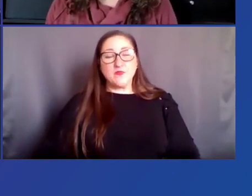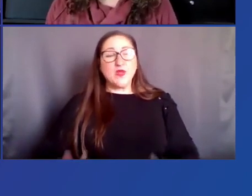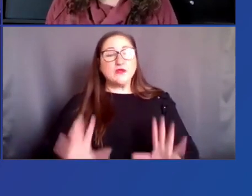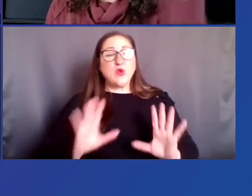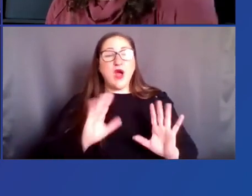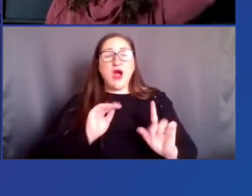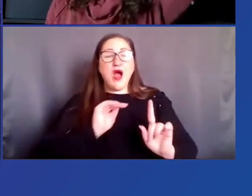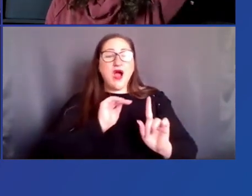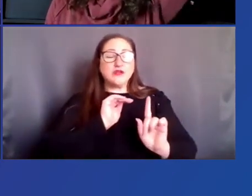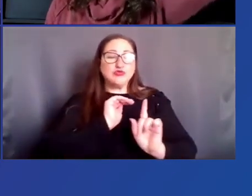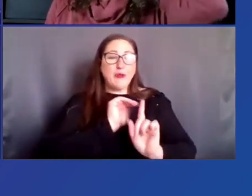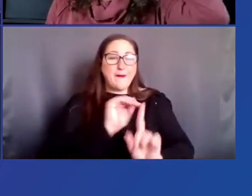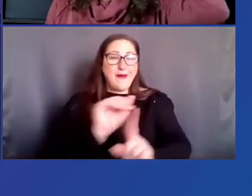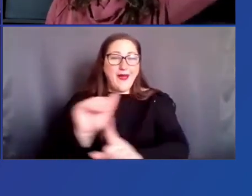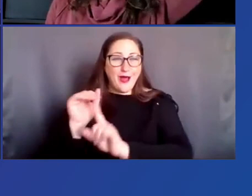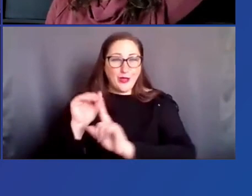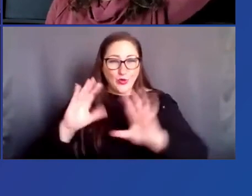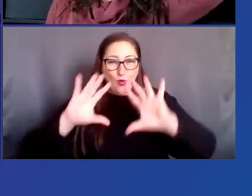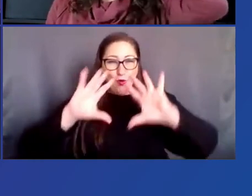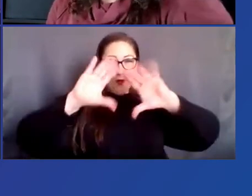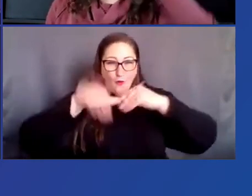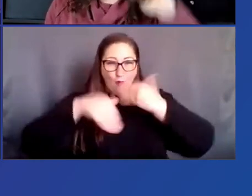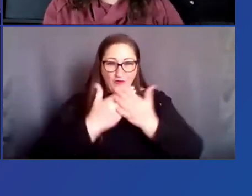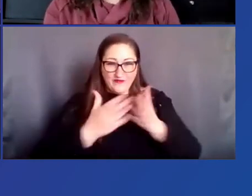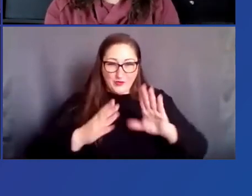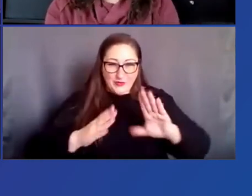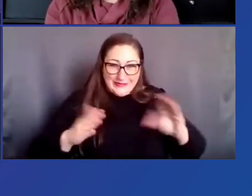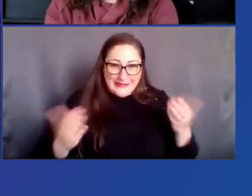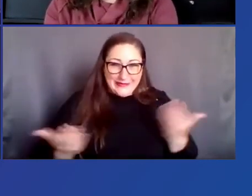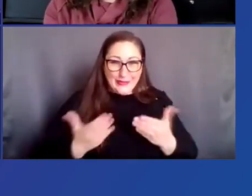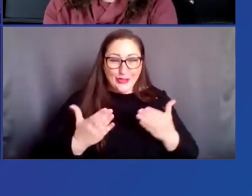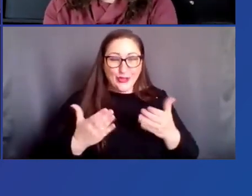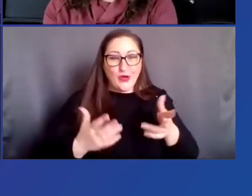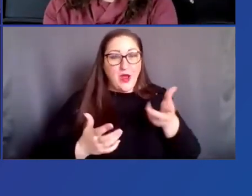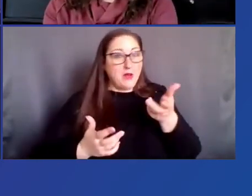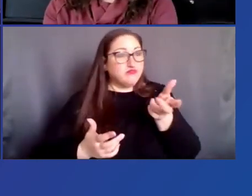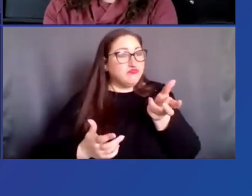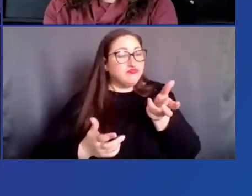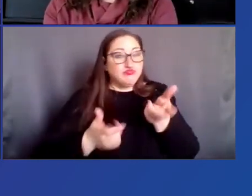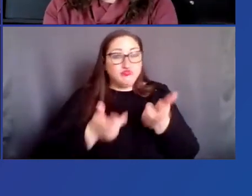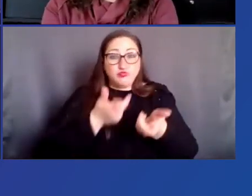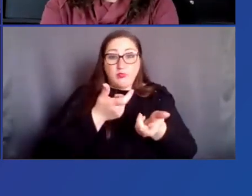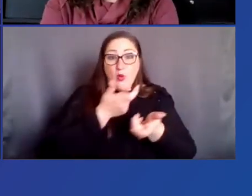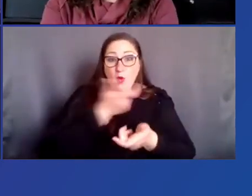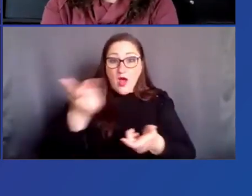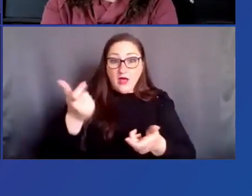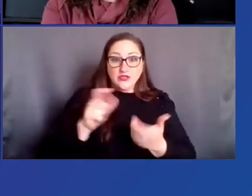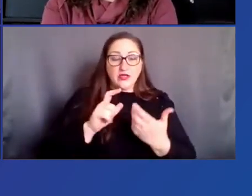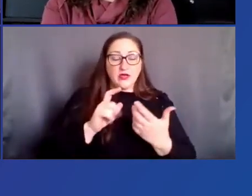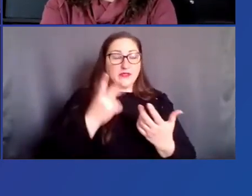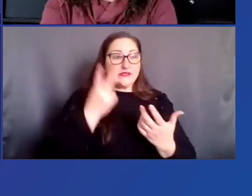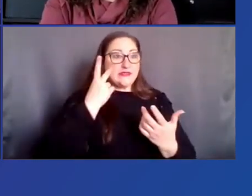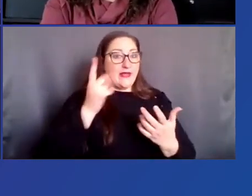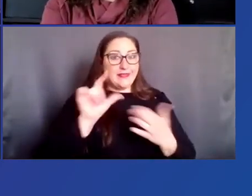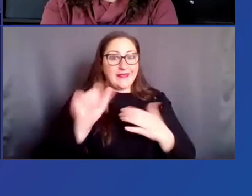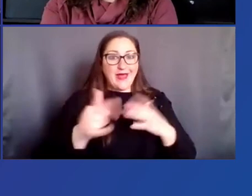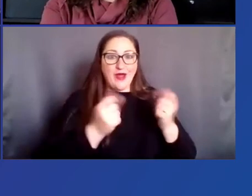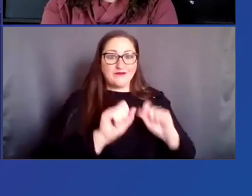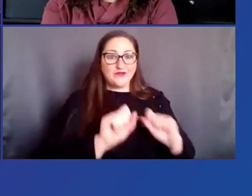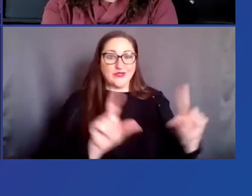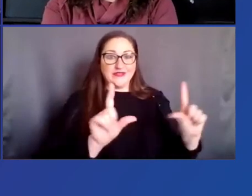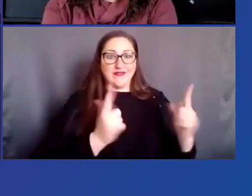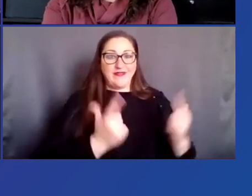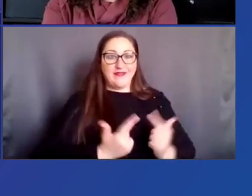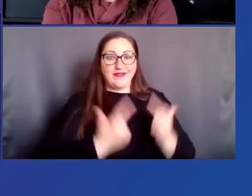are, all of us who are here or, catching this conversation later after it's aired